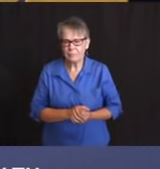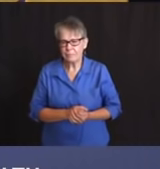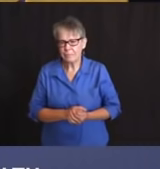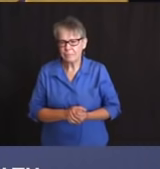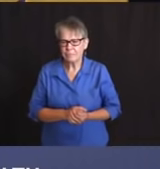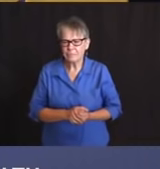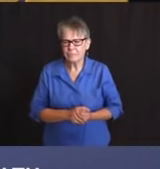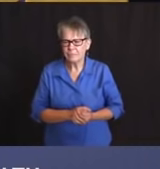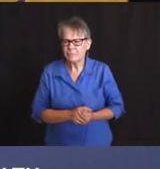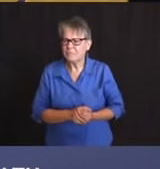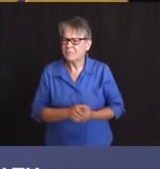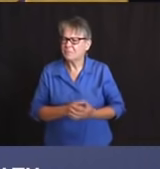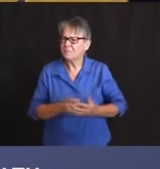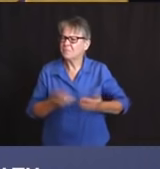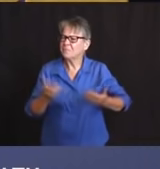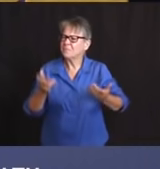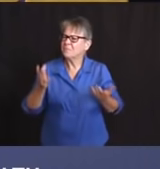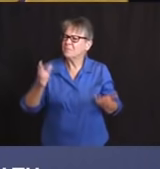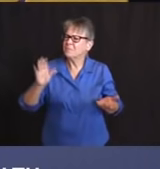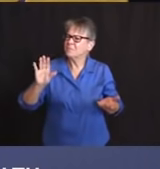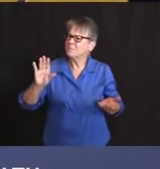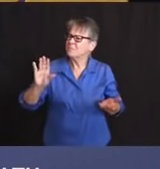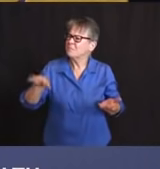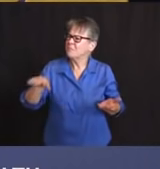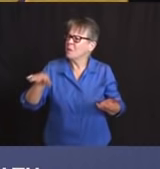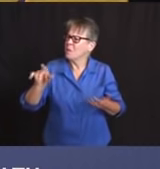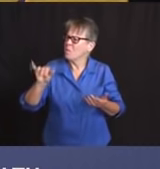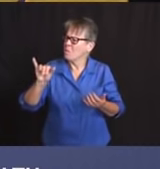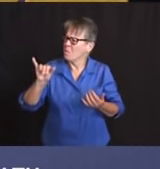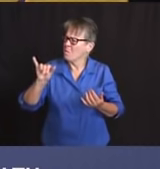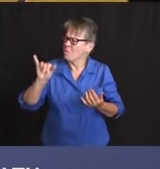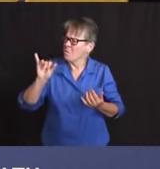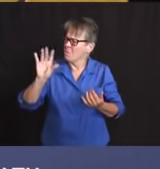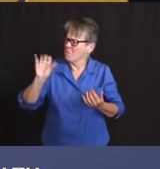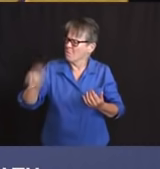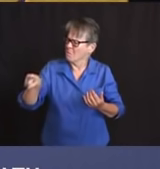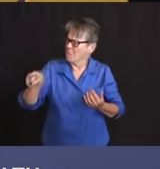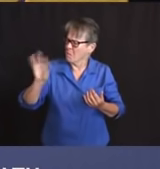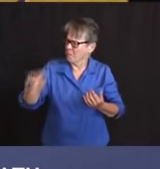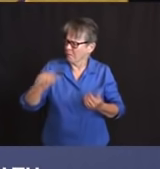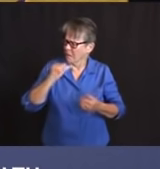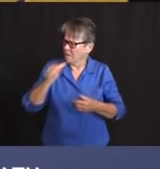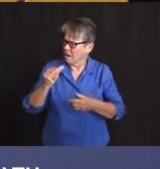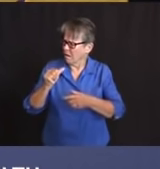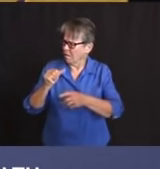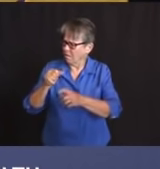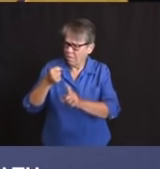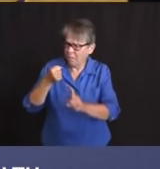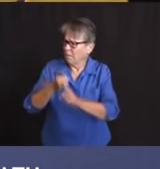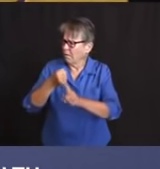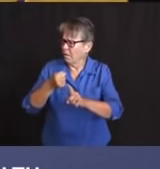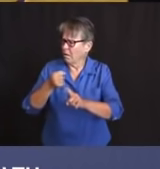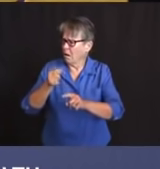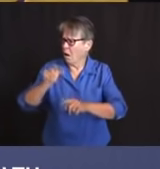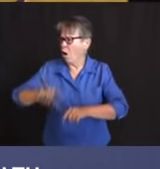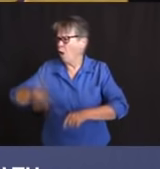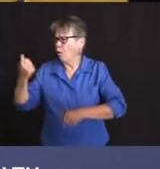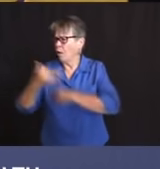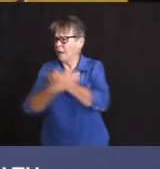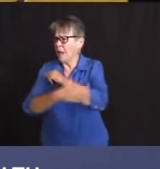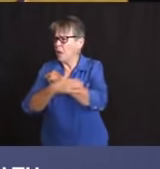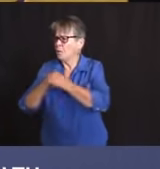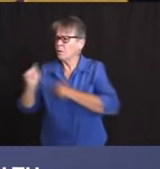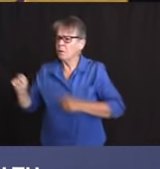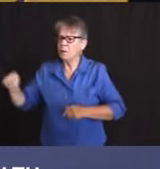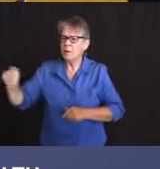people that sit on county boards of elections. They don't need to leak the information because they are already the party chair. So It's anybody who leaks any information associated with